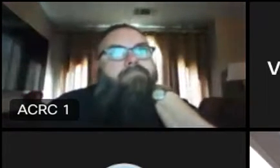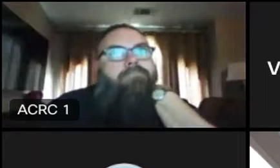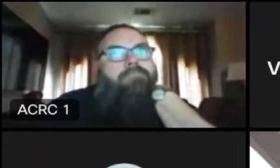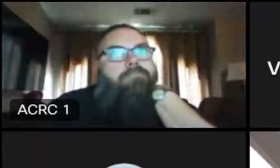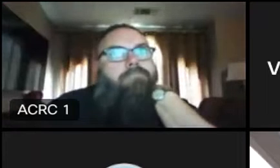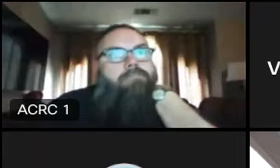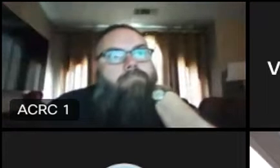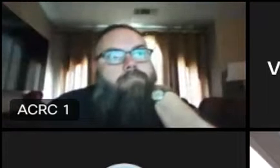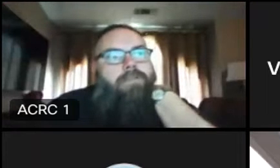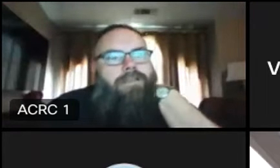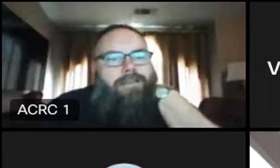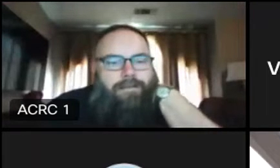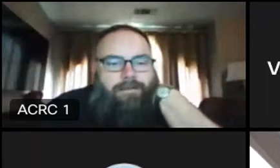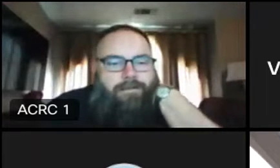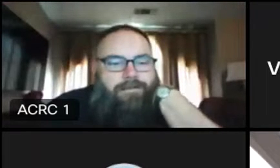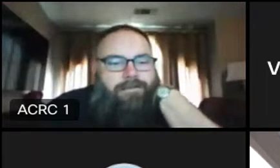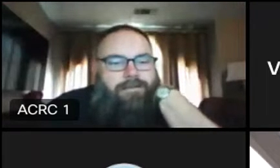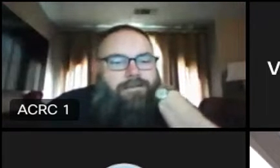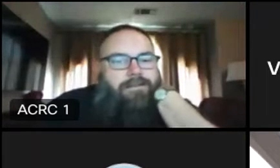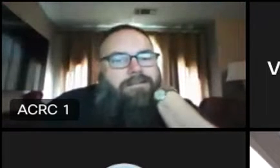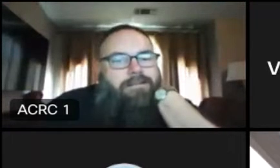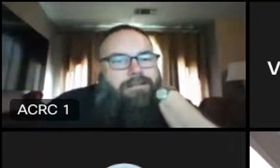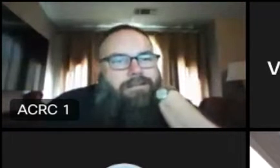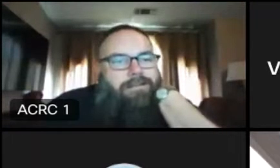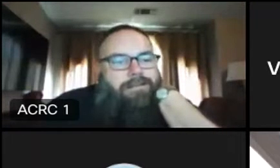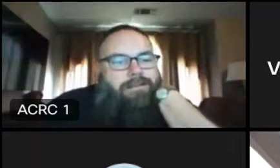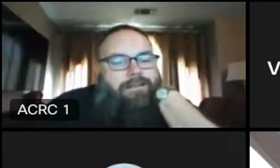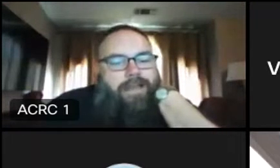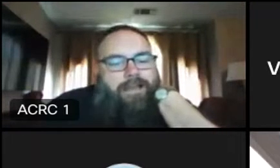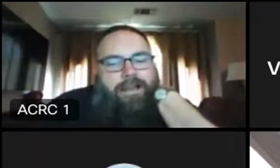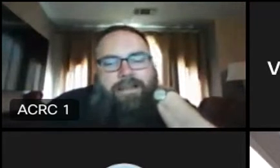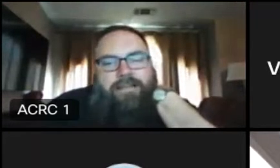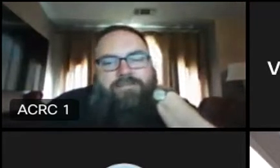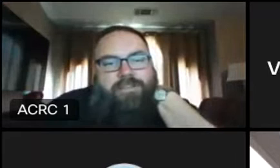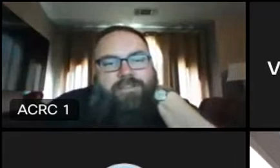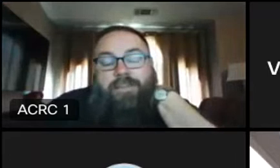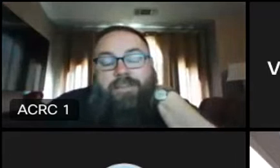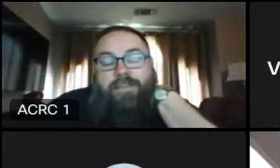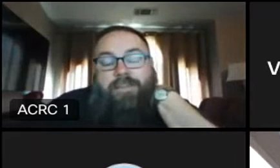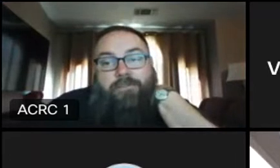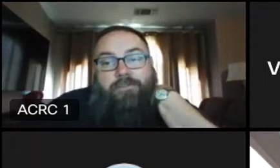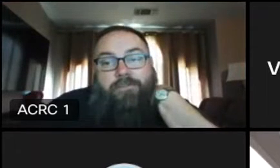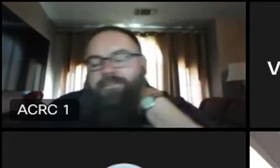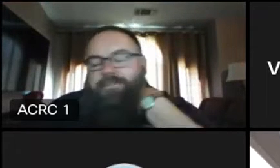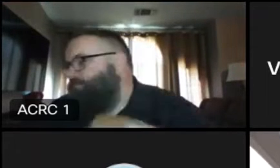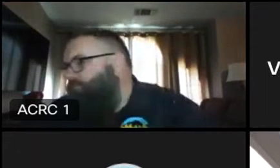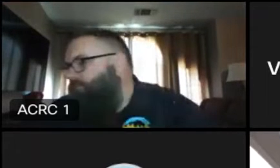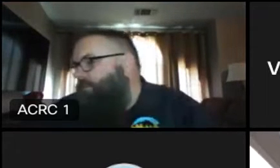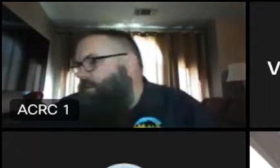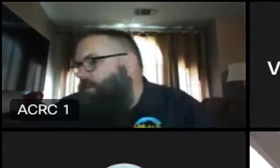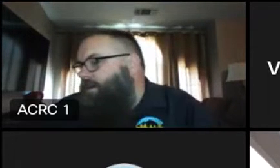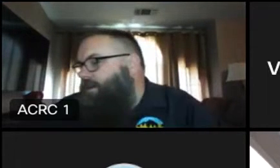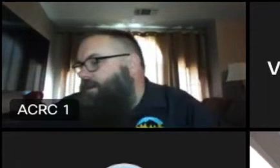or at a minimum quarterly. So just wanted to echo that. Yeah, and thank you very much, Stephanie, and